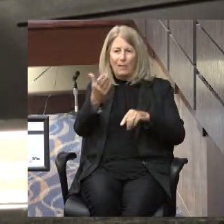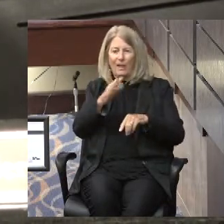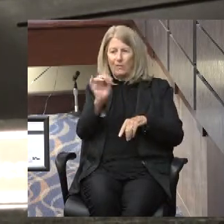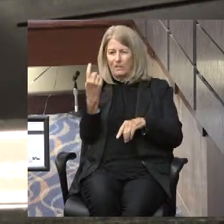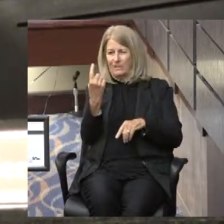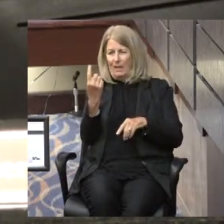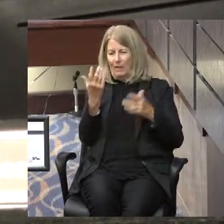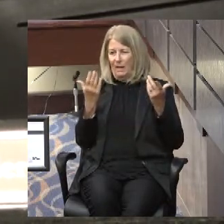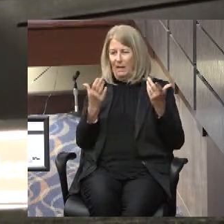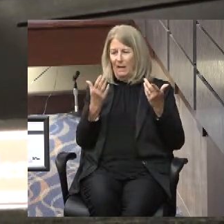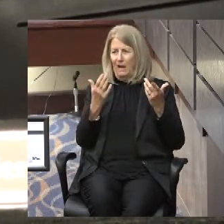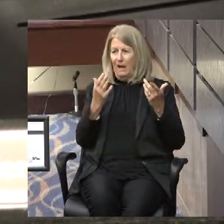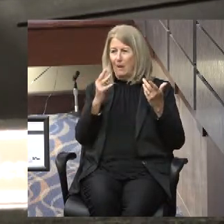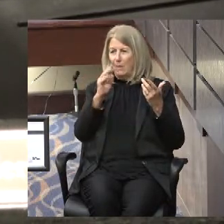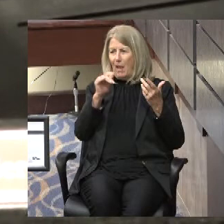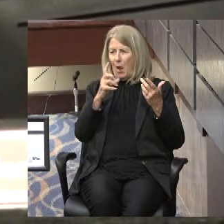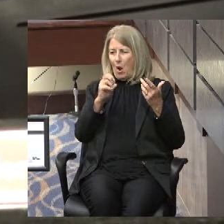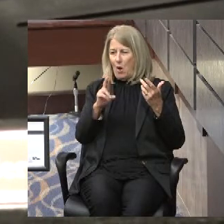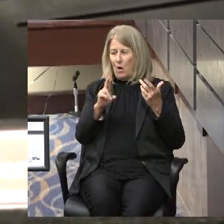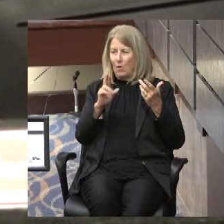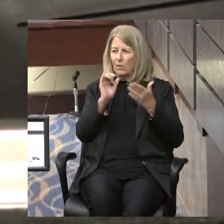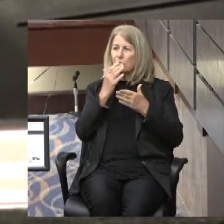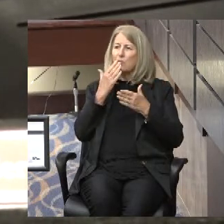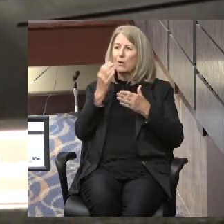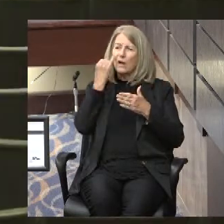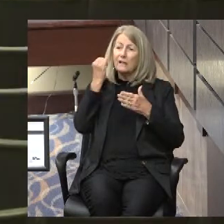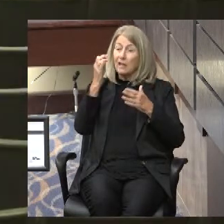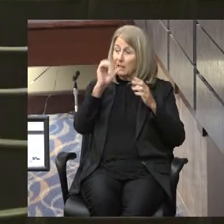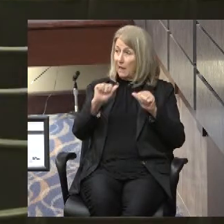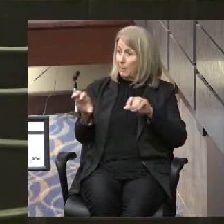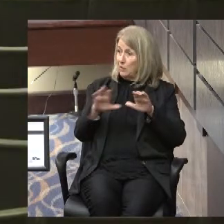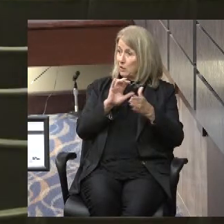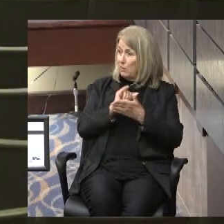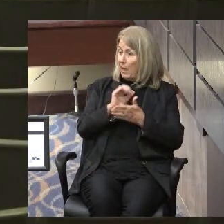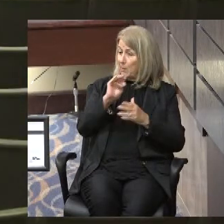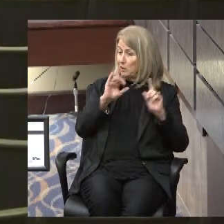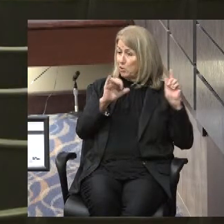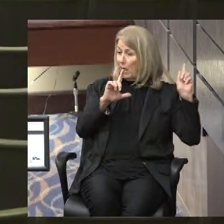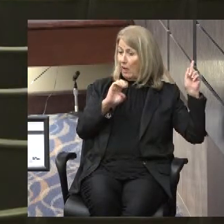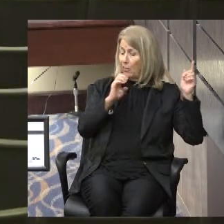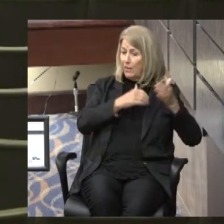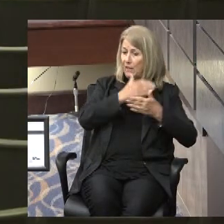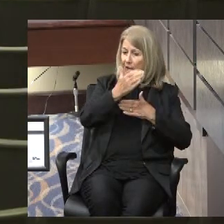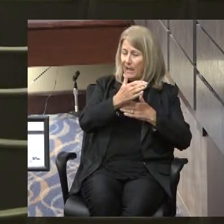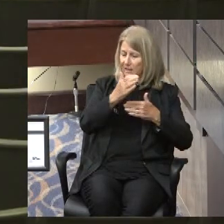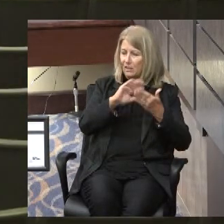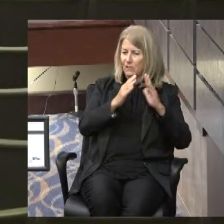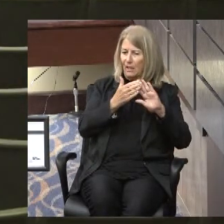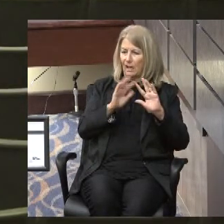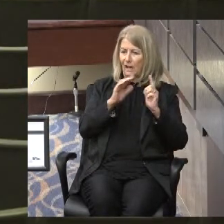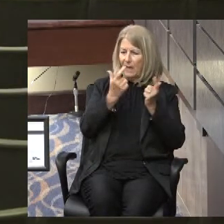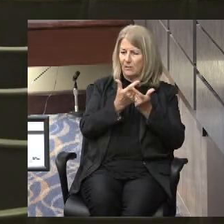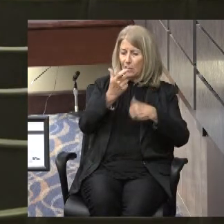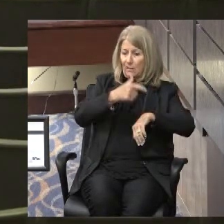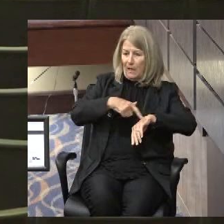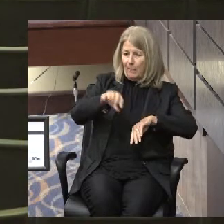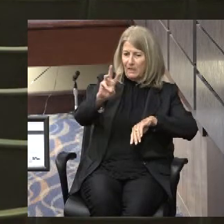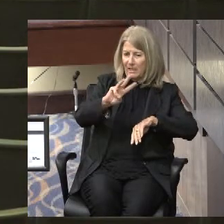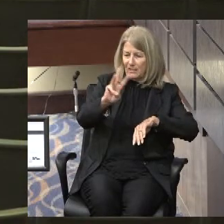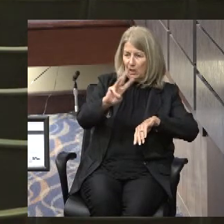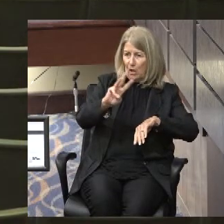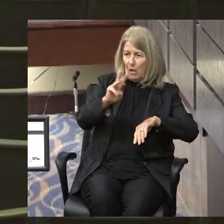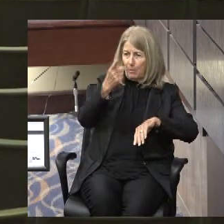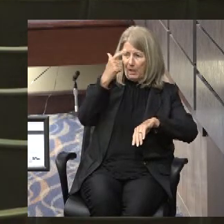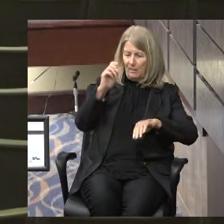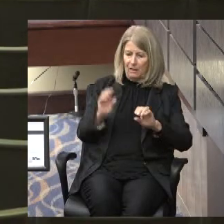let me add, that's a good idea, so let's figure it out. Can we do that, Michelle, for next council meeting at the 6 o'clock? Because of course,